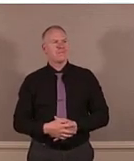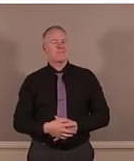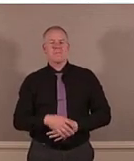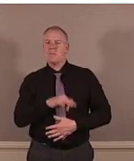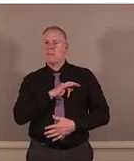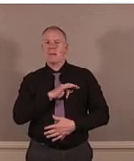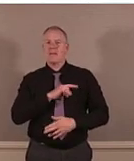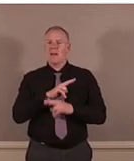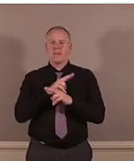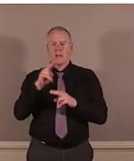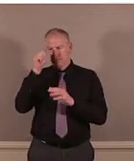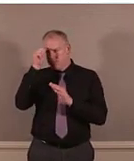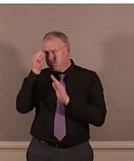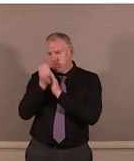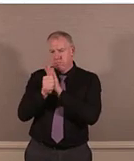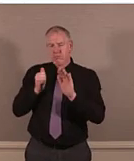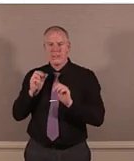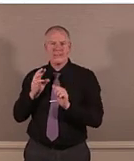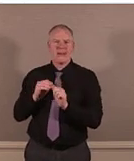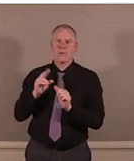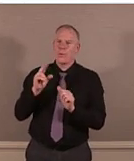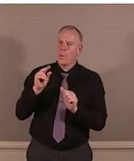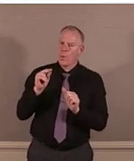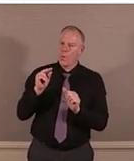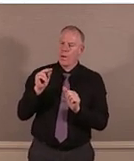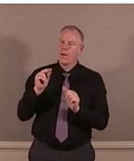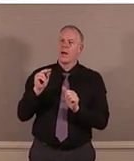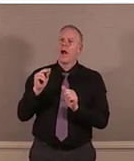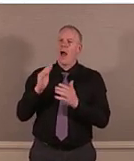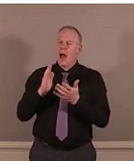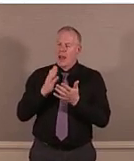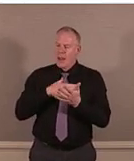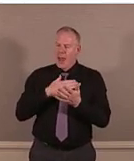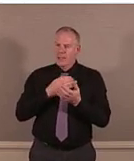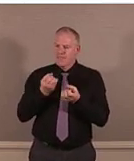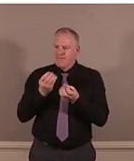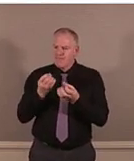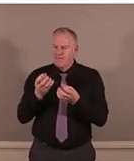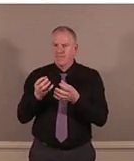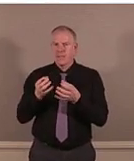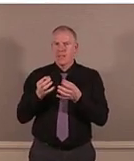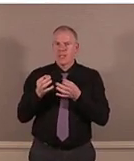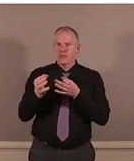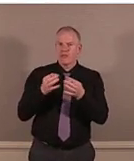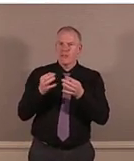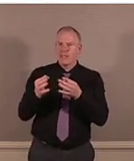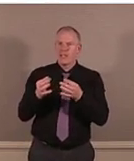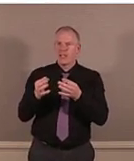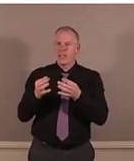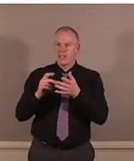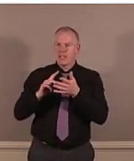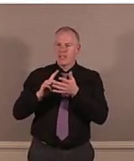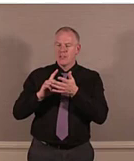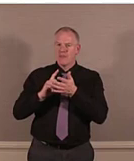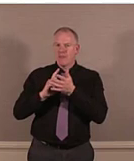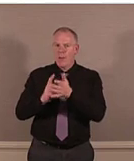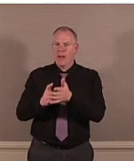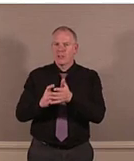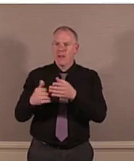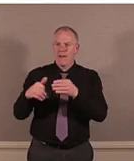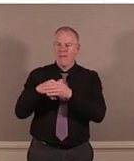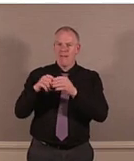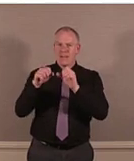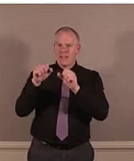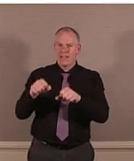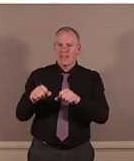not a specialist. I do try and contribute to the strategic direction of the VET system. And the role of SOLAS is to